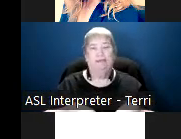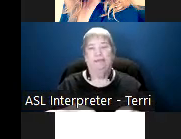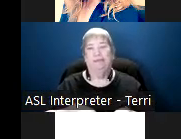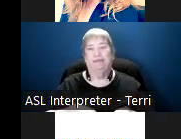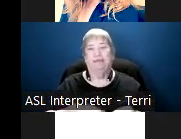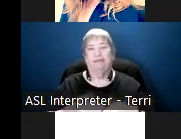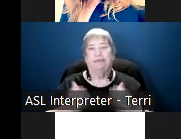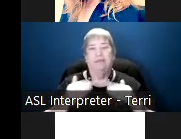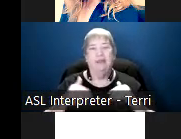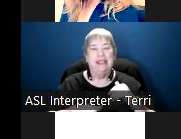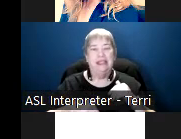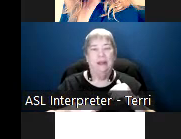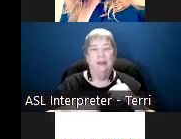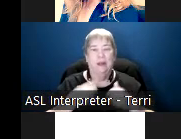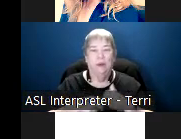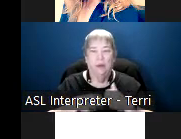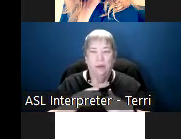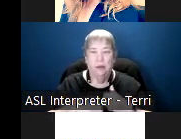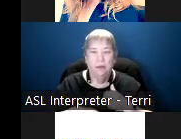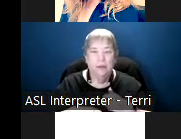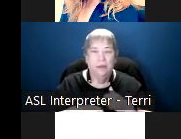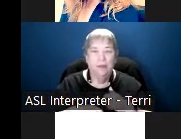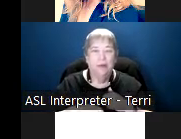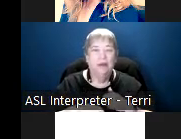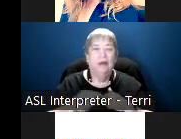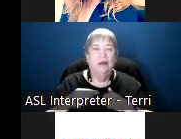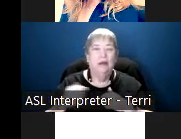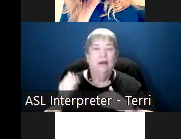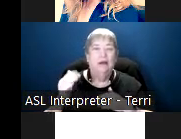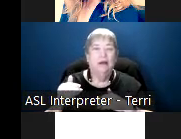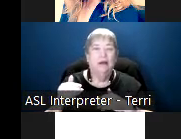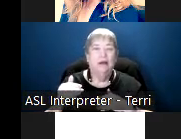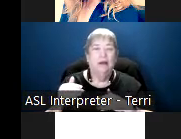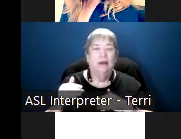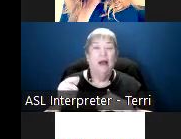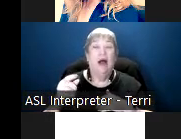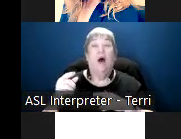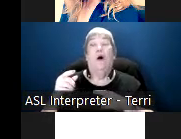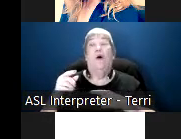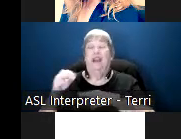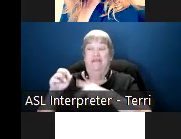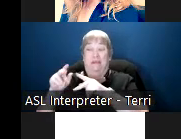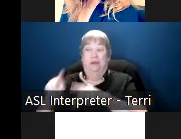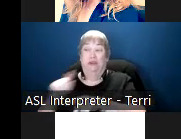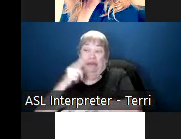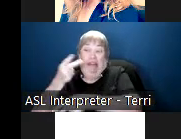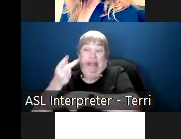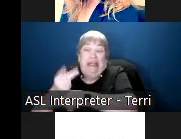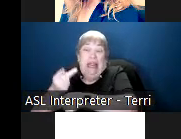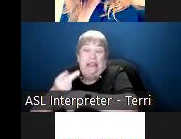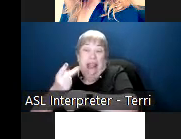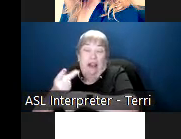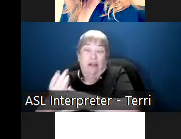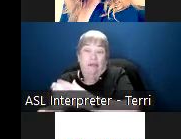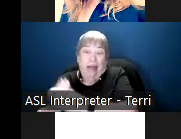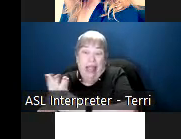oh, how attentive they are to their plants is always a good indicator for me. Oh, thank you for sharing that. That's such a sweet one. If you're not